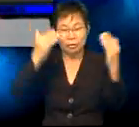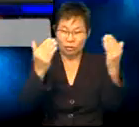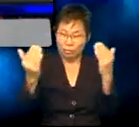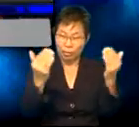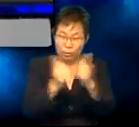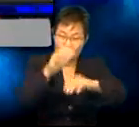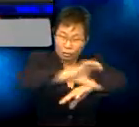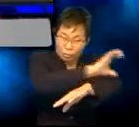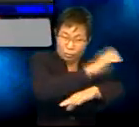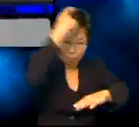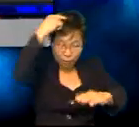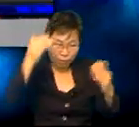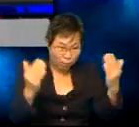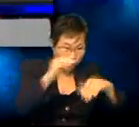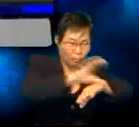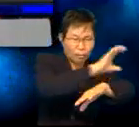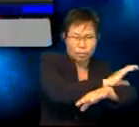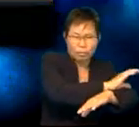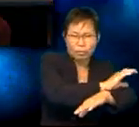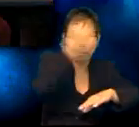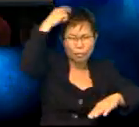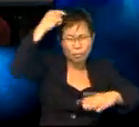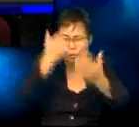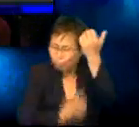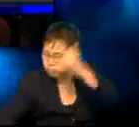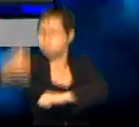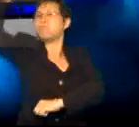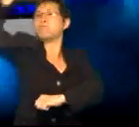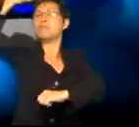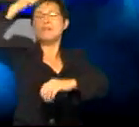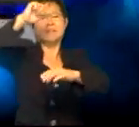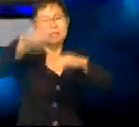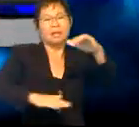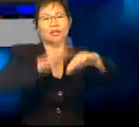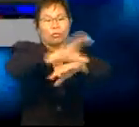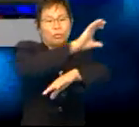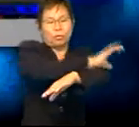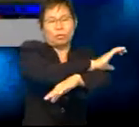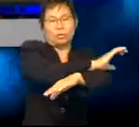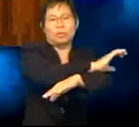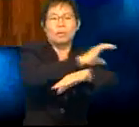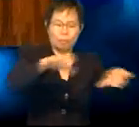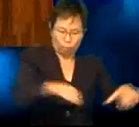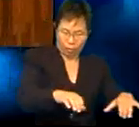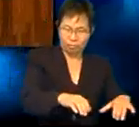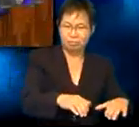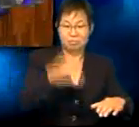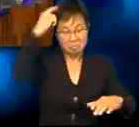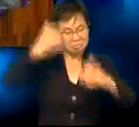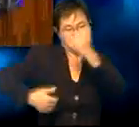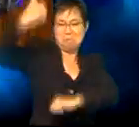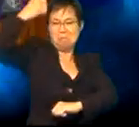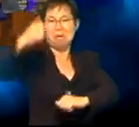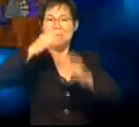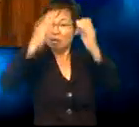a computer, it is far more superior than any computer ever built. Yep, if